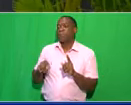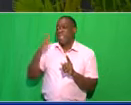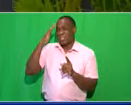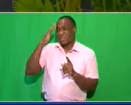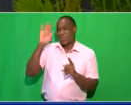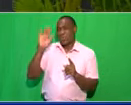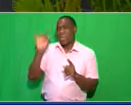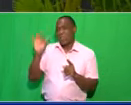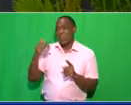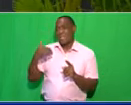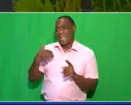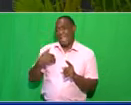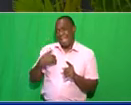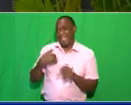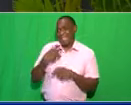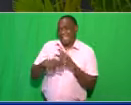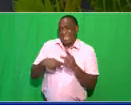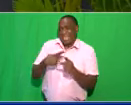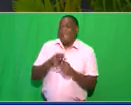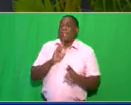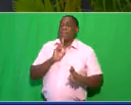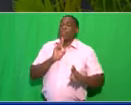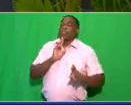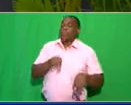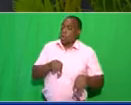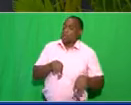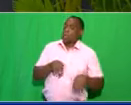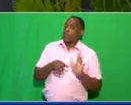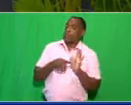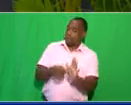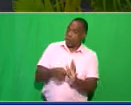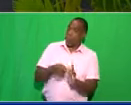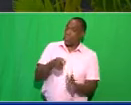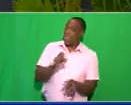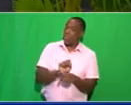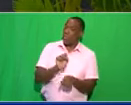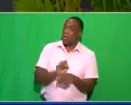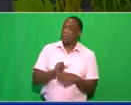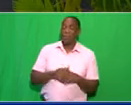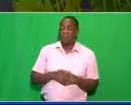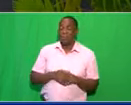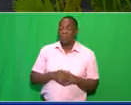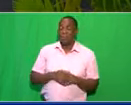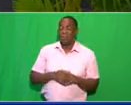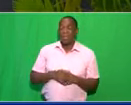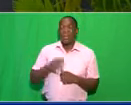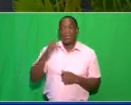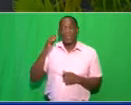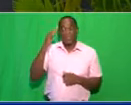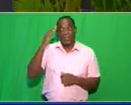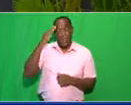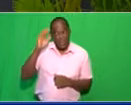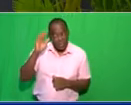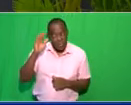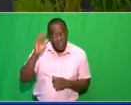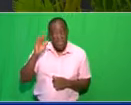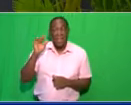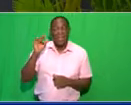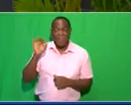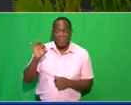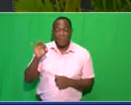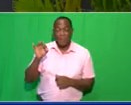results that, I don't know if continuous assessment for high stakes placement is necessarily